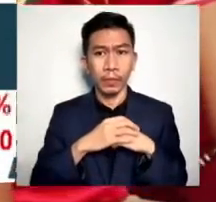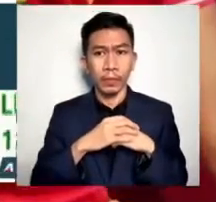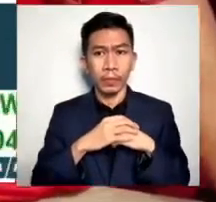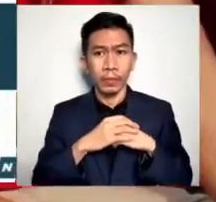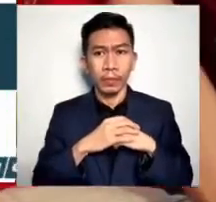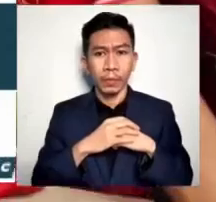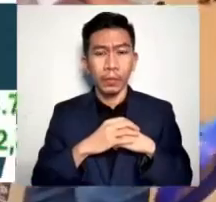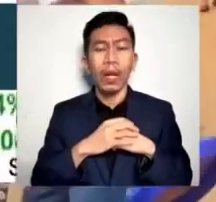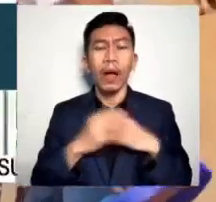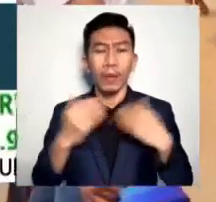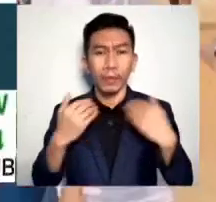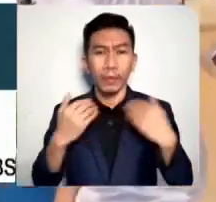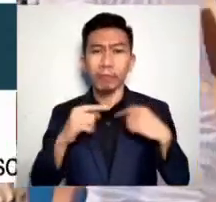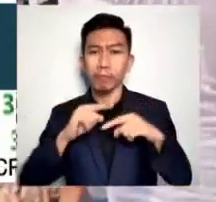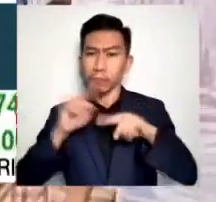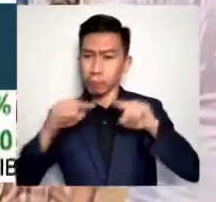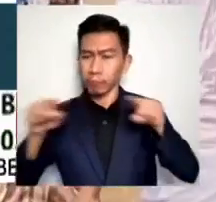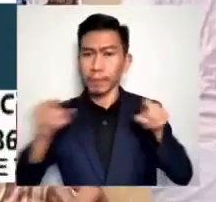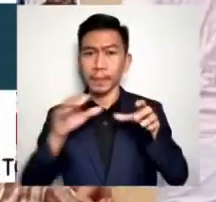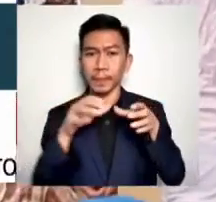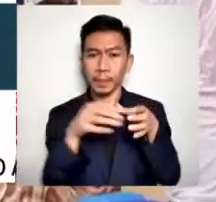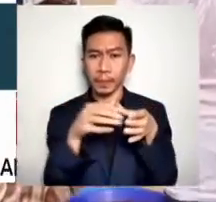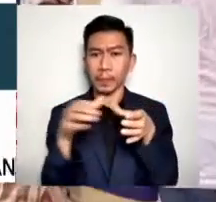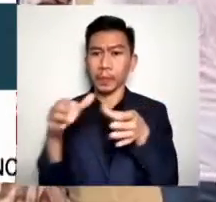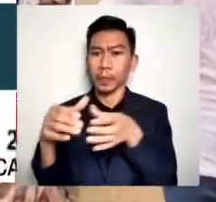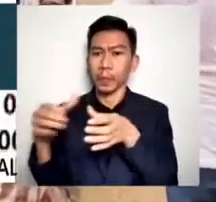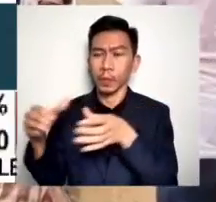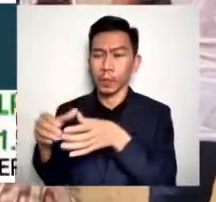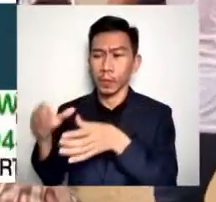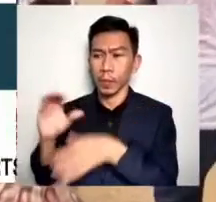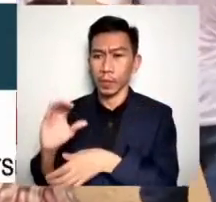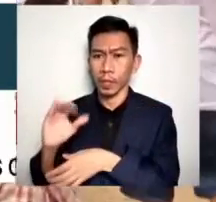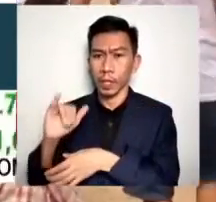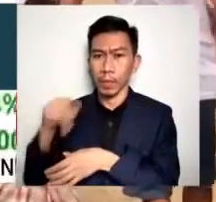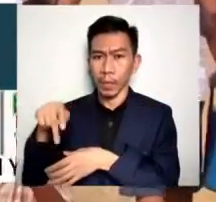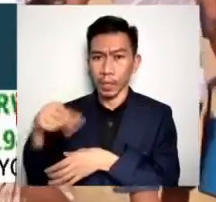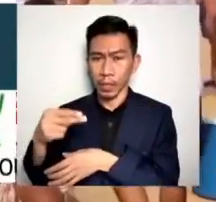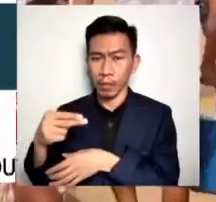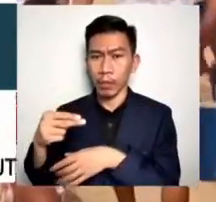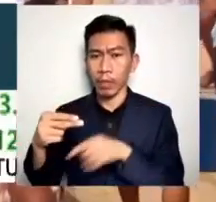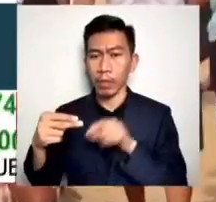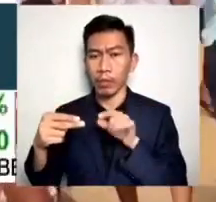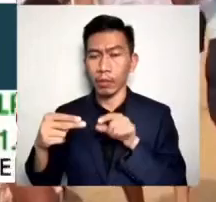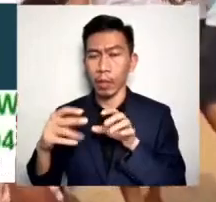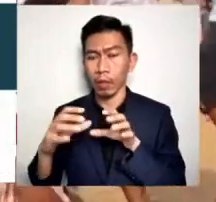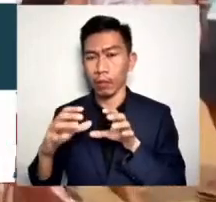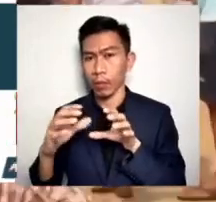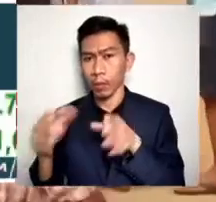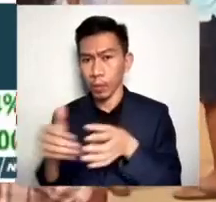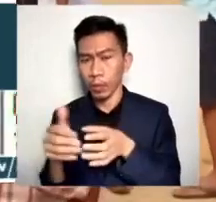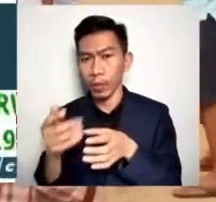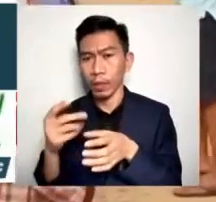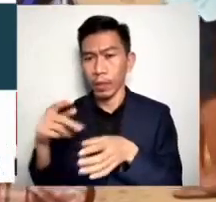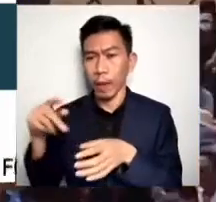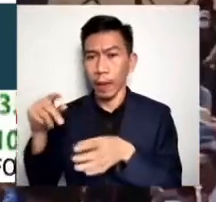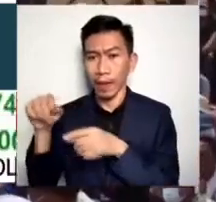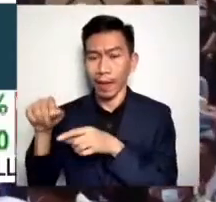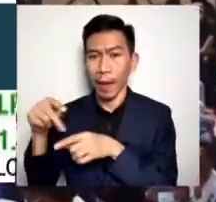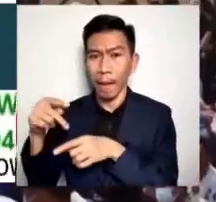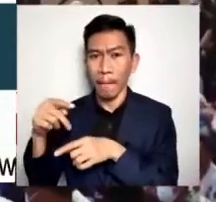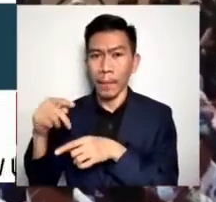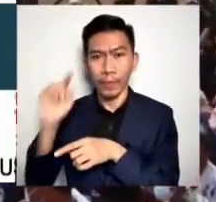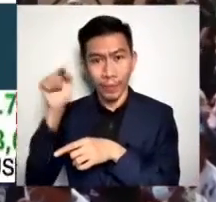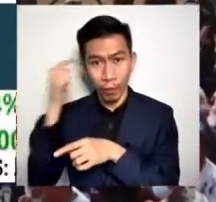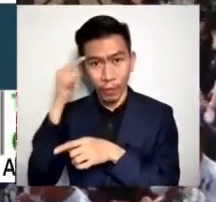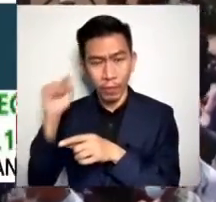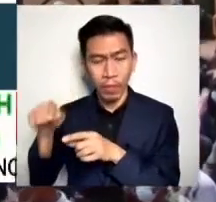There are several groups, of course, the CRPH, the committee representing the parliament, they are not involved